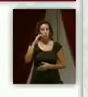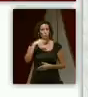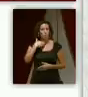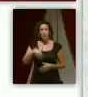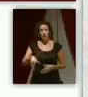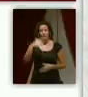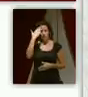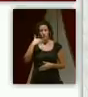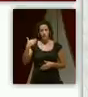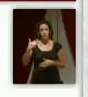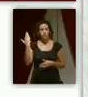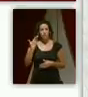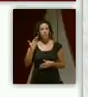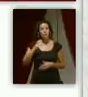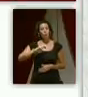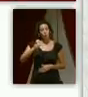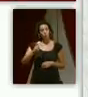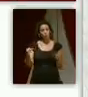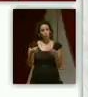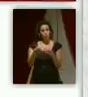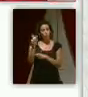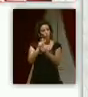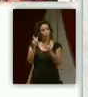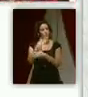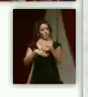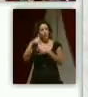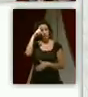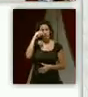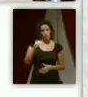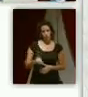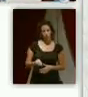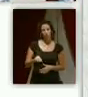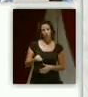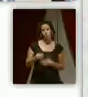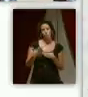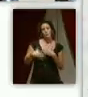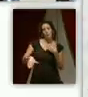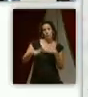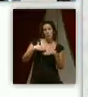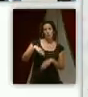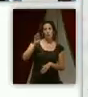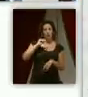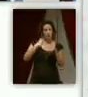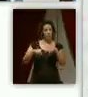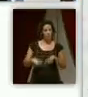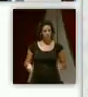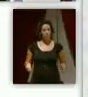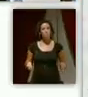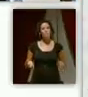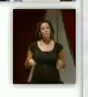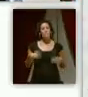with a limb and who lacked in an arm or a leg,